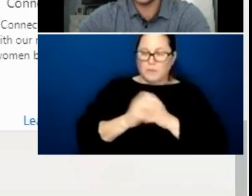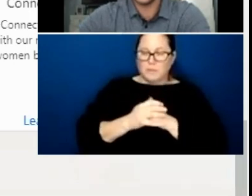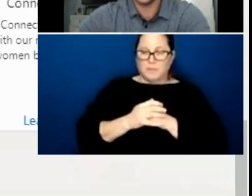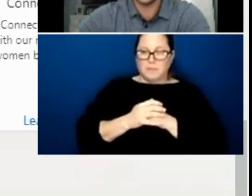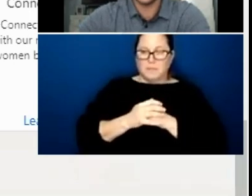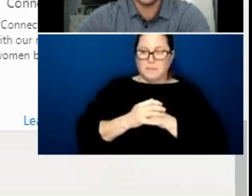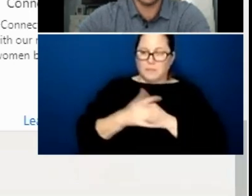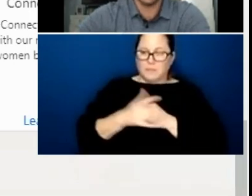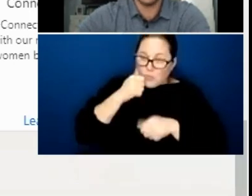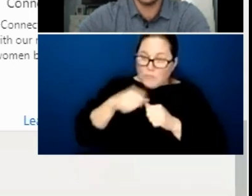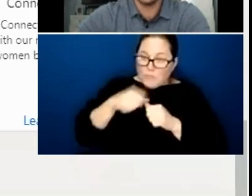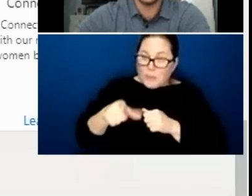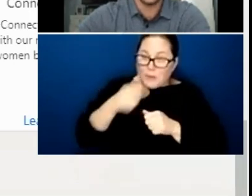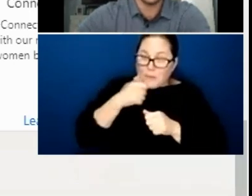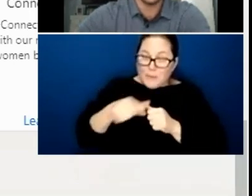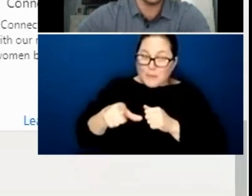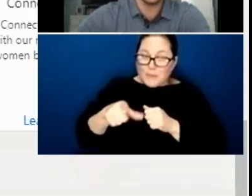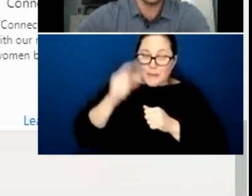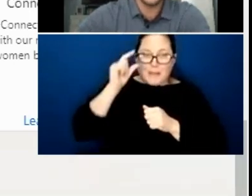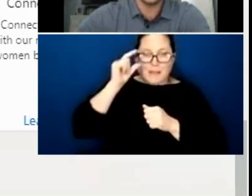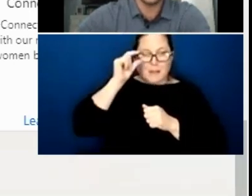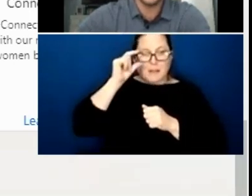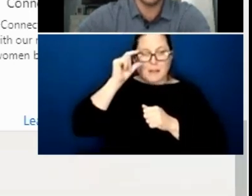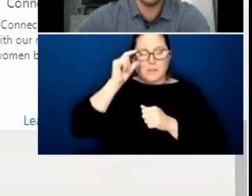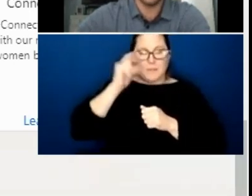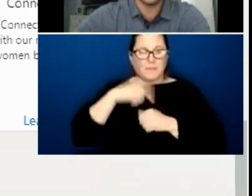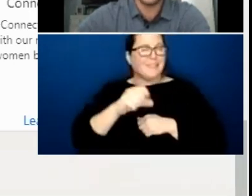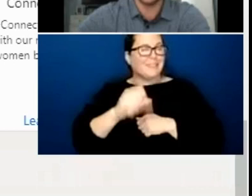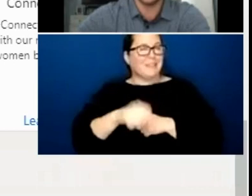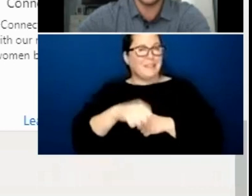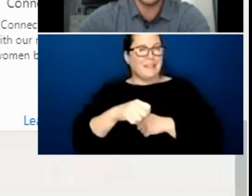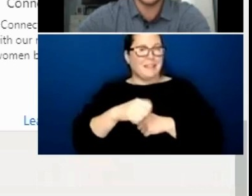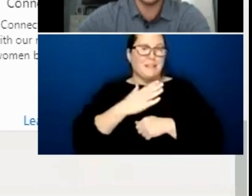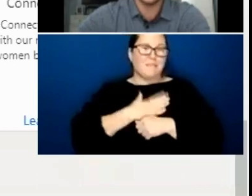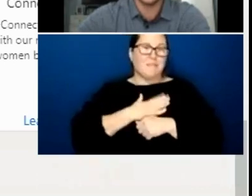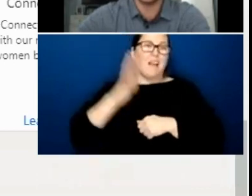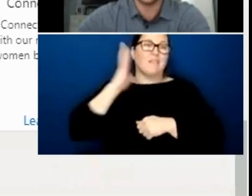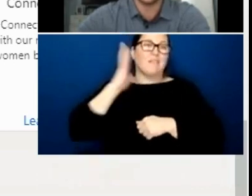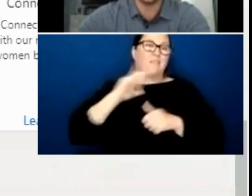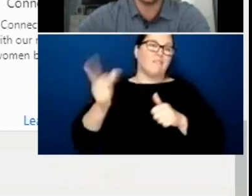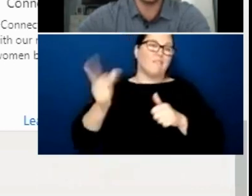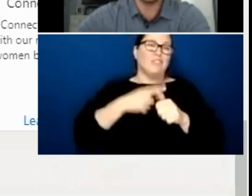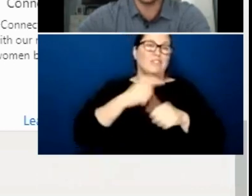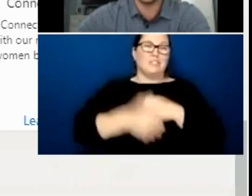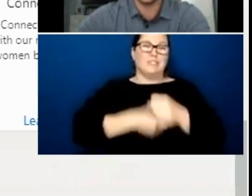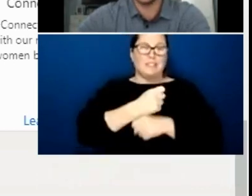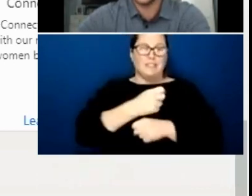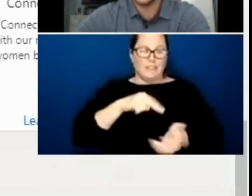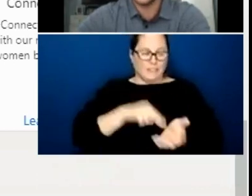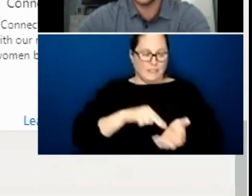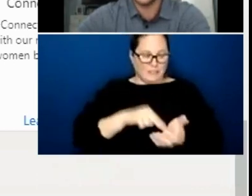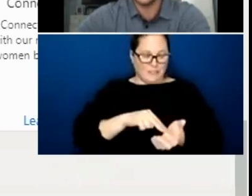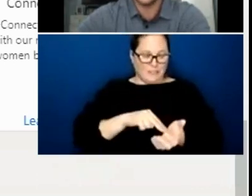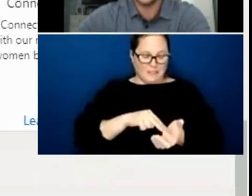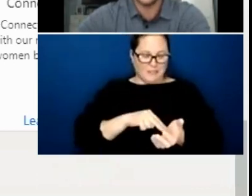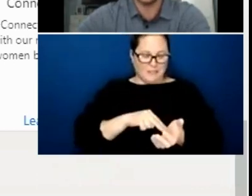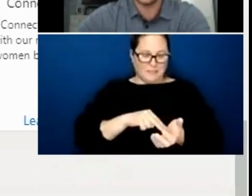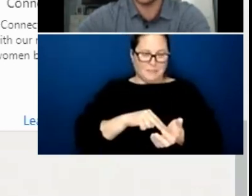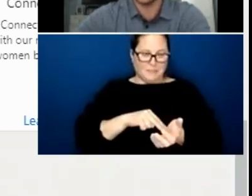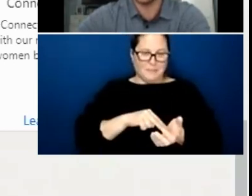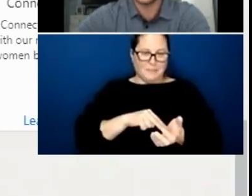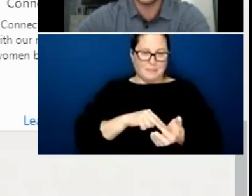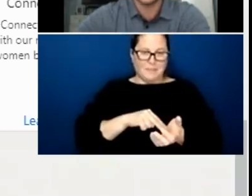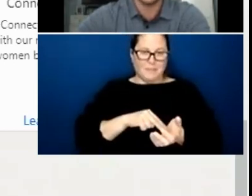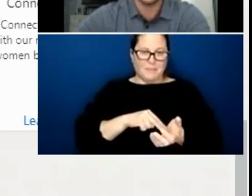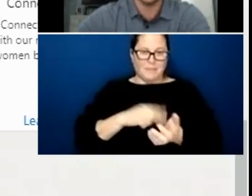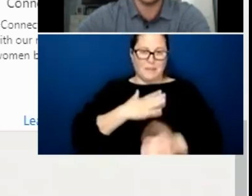Do you remember? So, yeah, I do. So that was my first year of nursing. So every year, the company